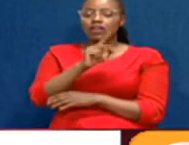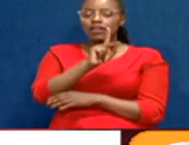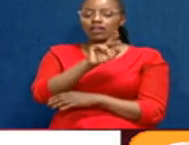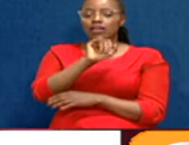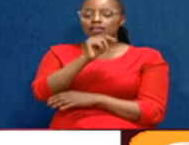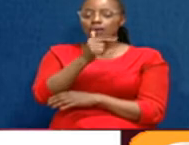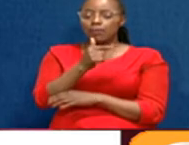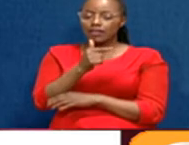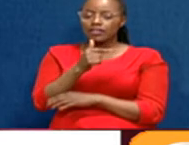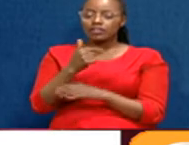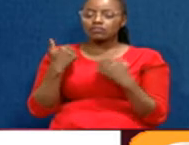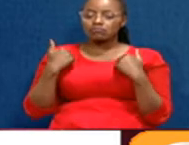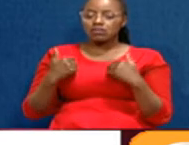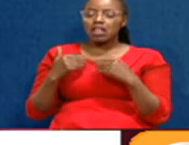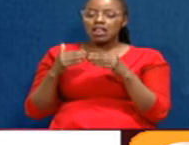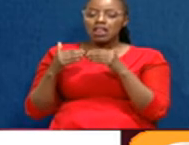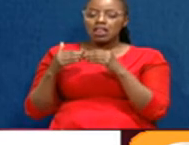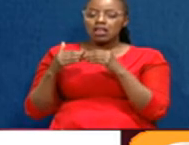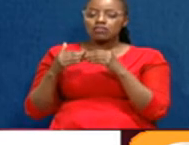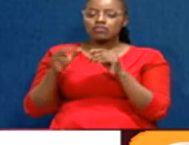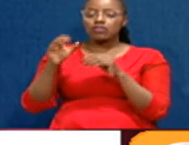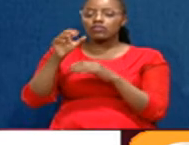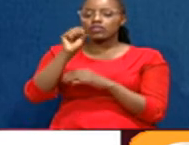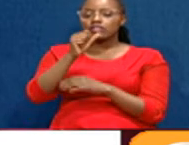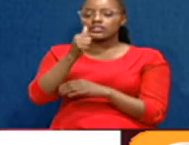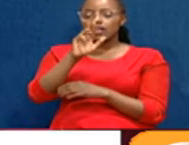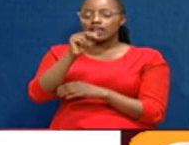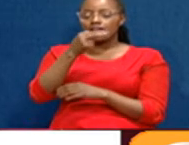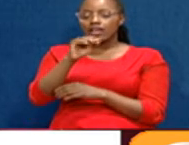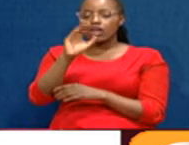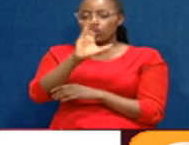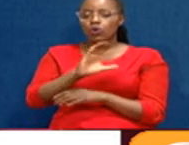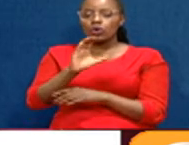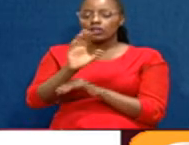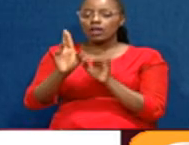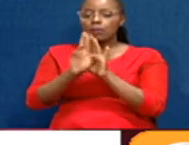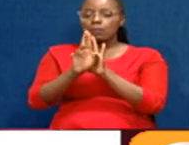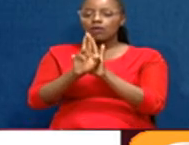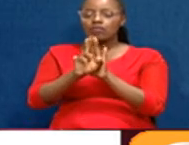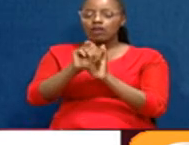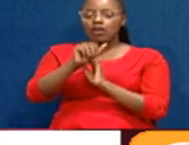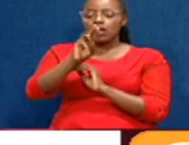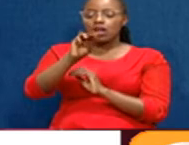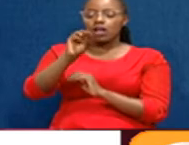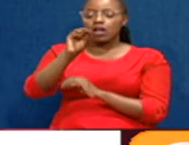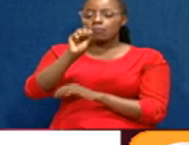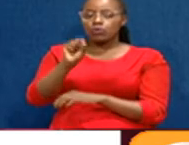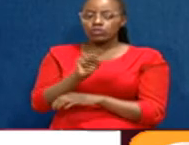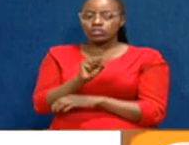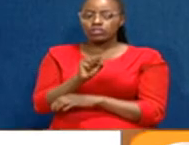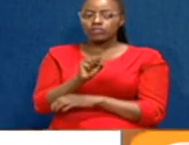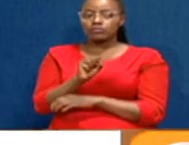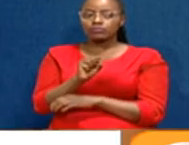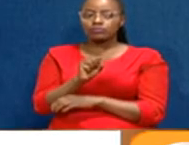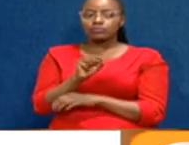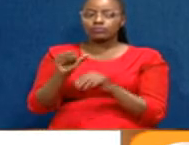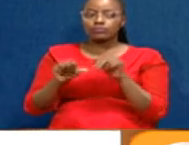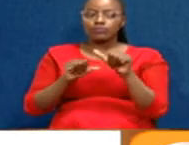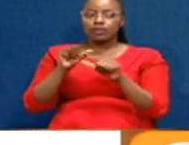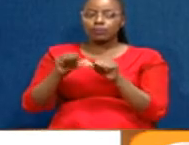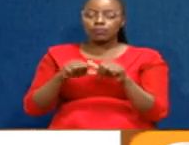Mwasa, head of Star Communication from Starehe constituency. I represent Amos Mwago. Okay,